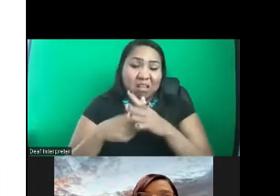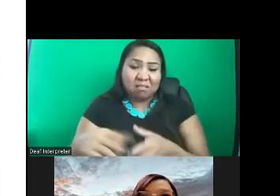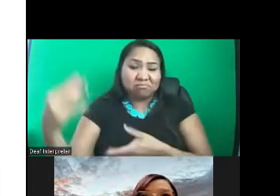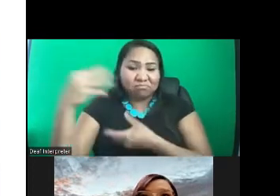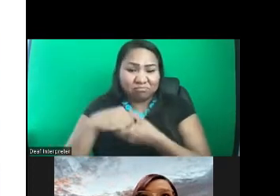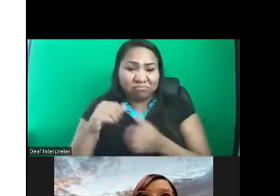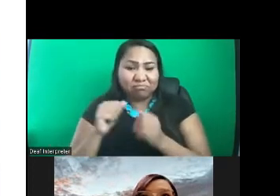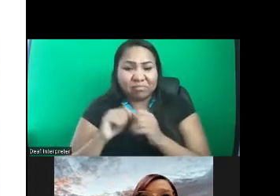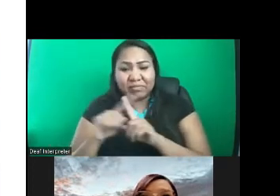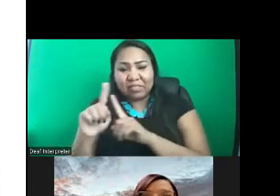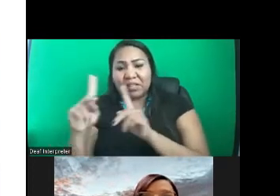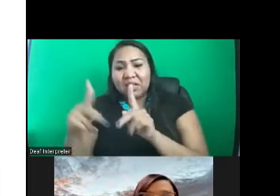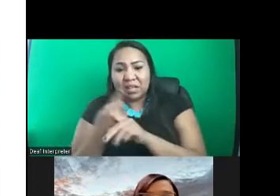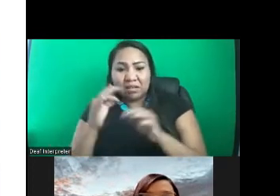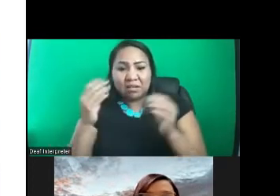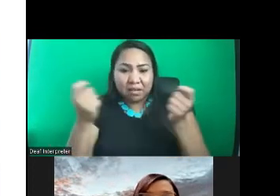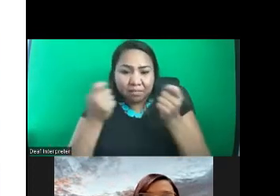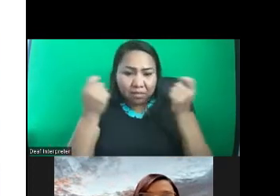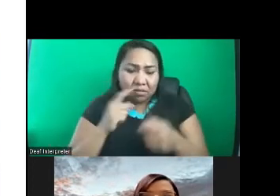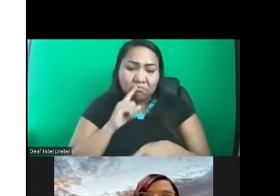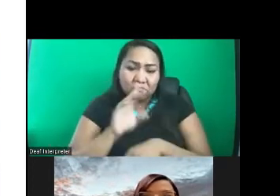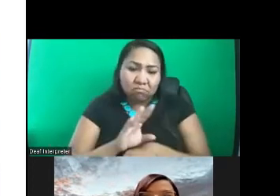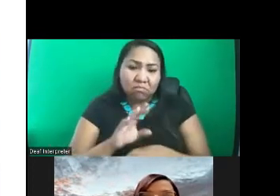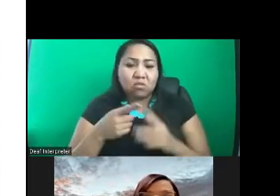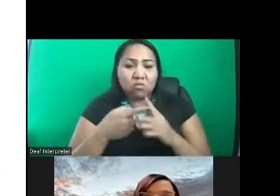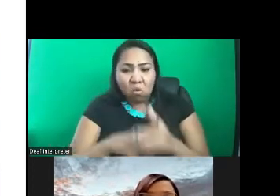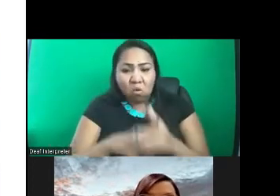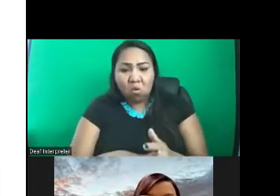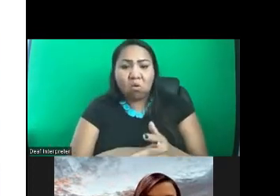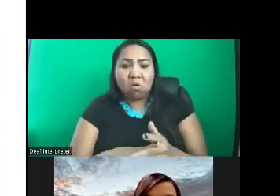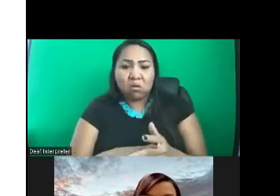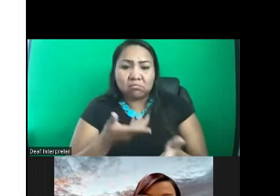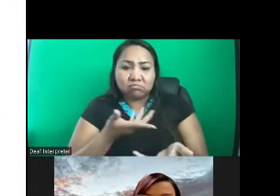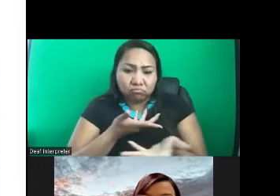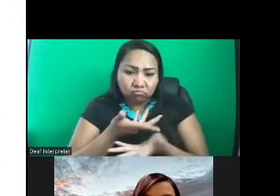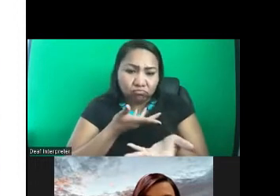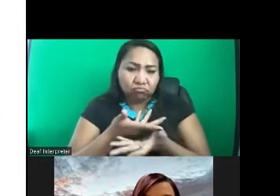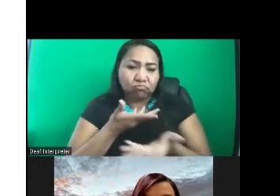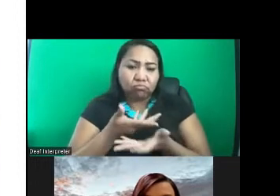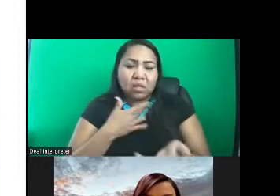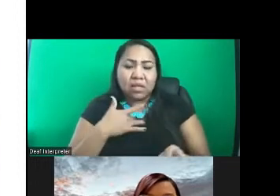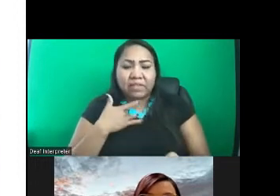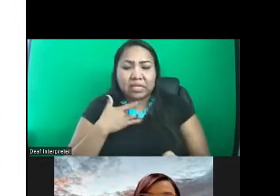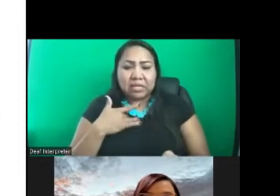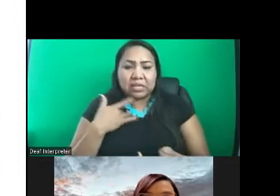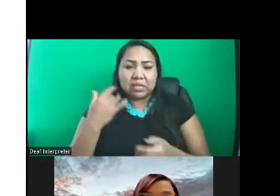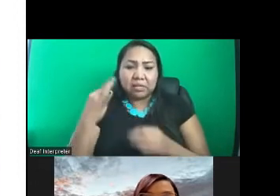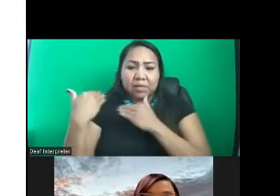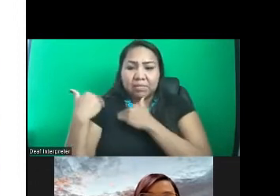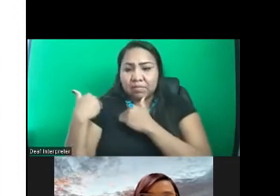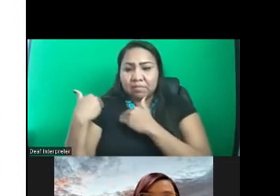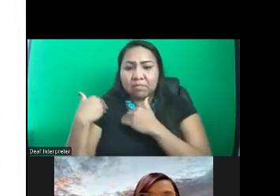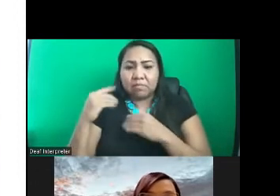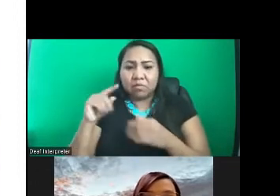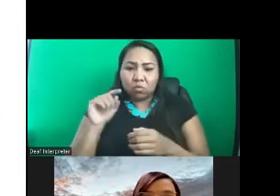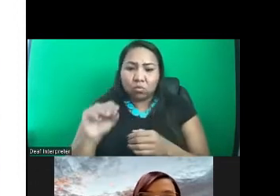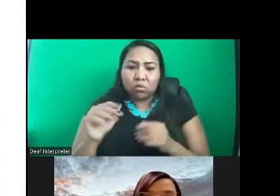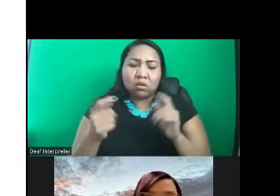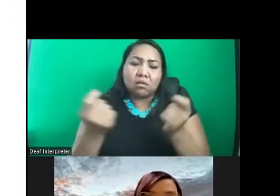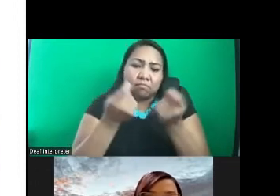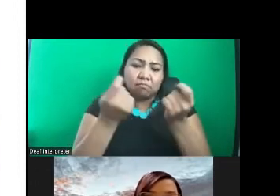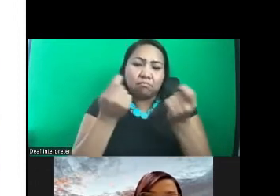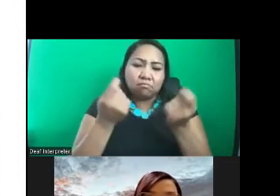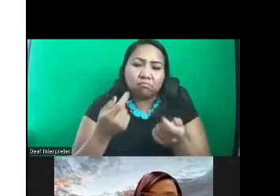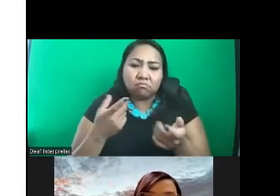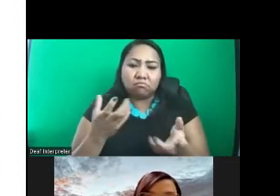and really starting to engage and have a sense of obligation to the ceremonies that are being carried out throughout